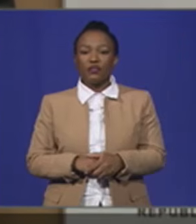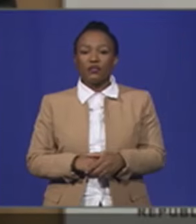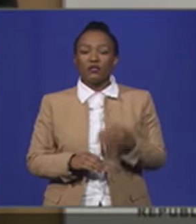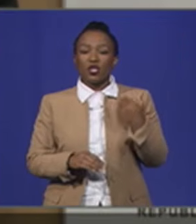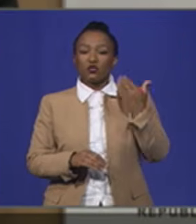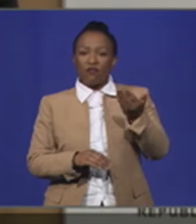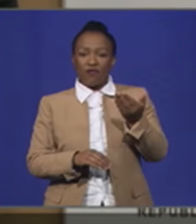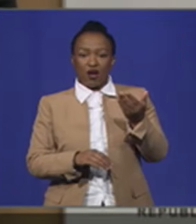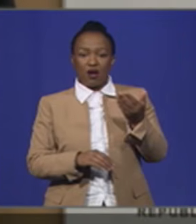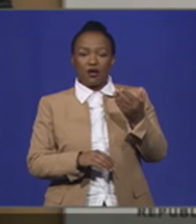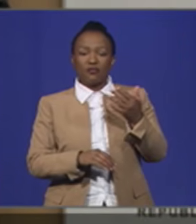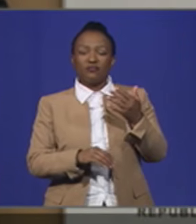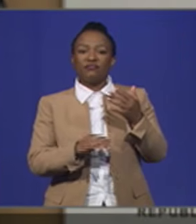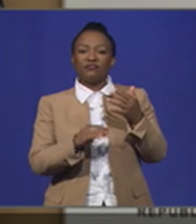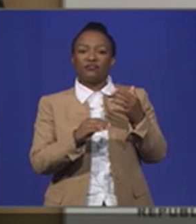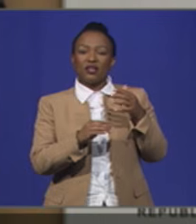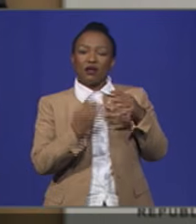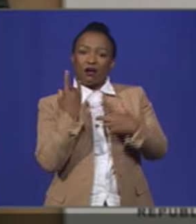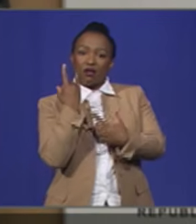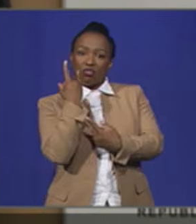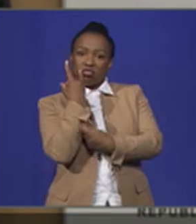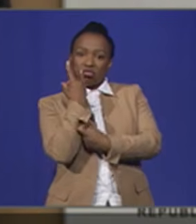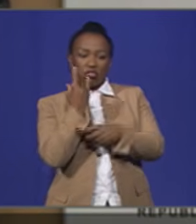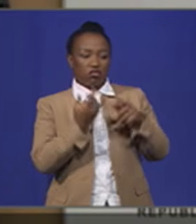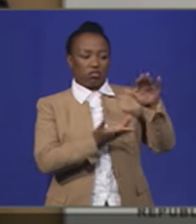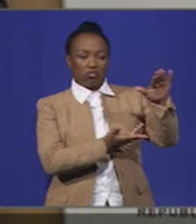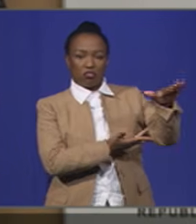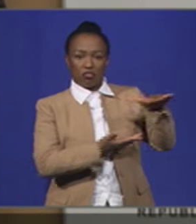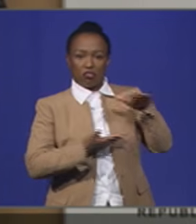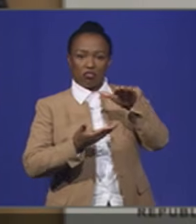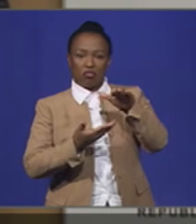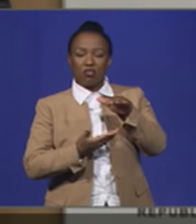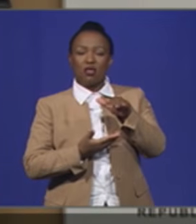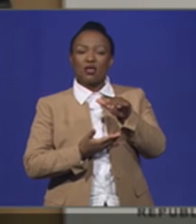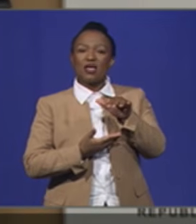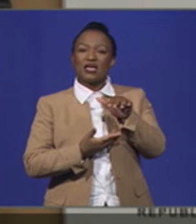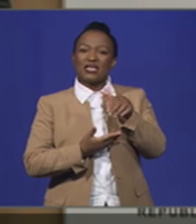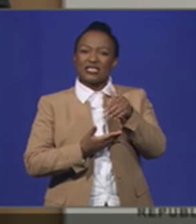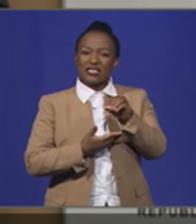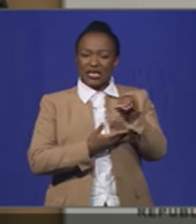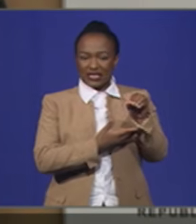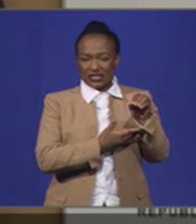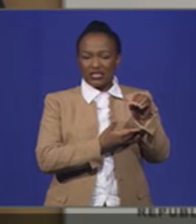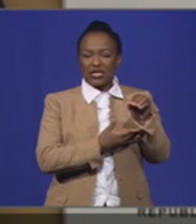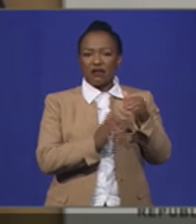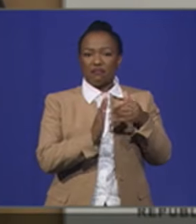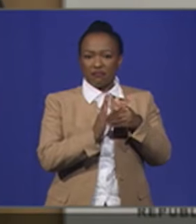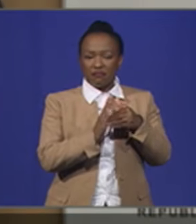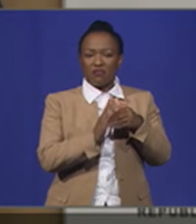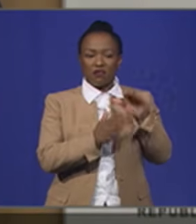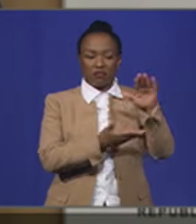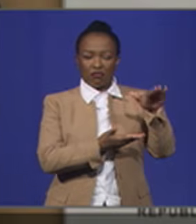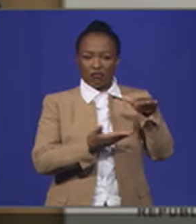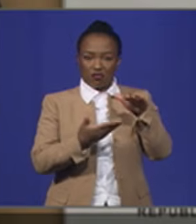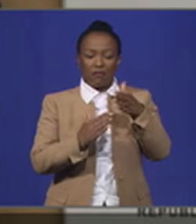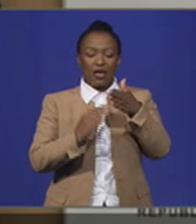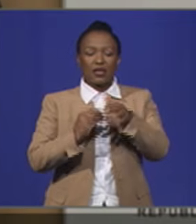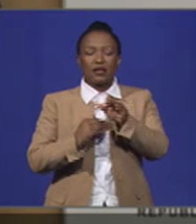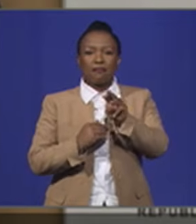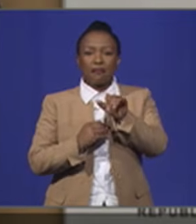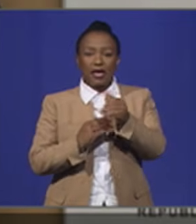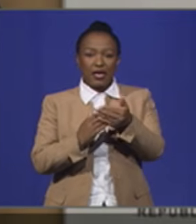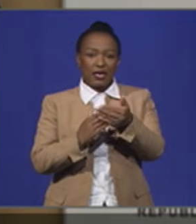doses of foot and mouth disease vaccines with a clear roadmap for millions more to follow. By the end of May,